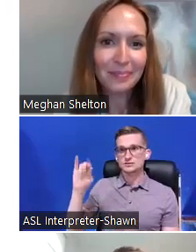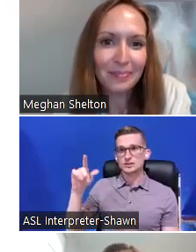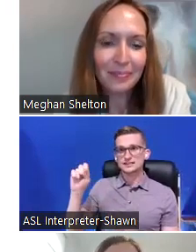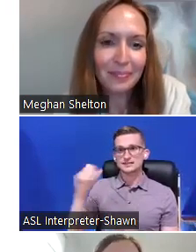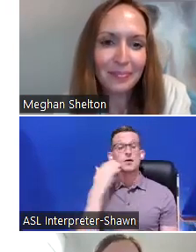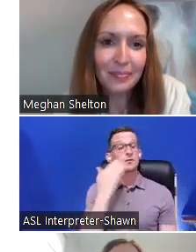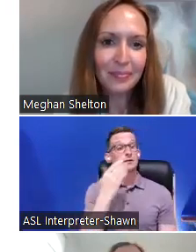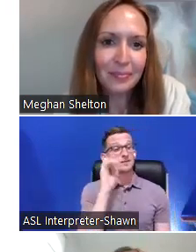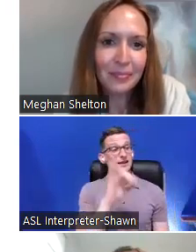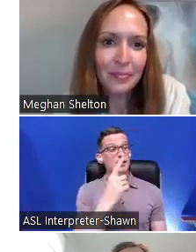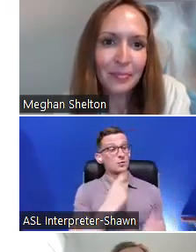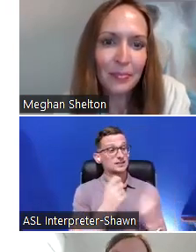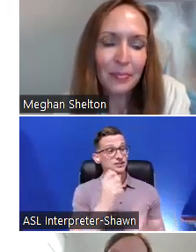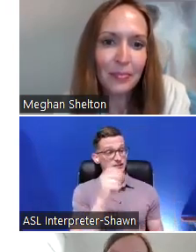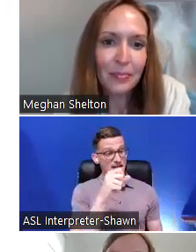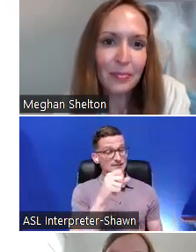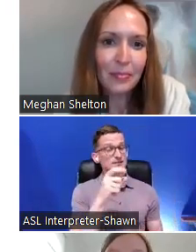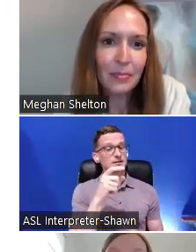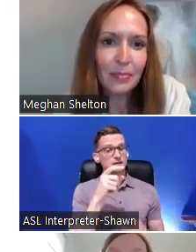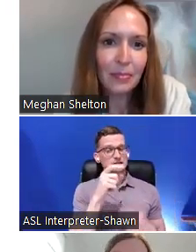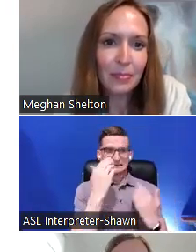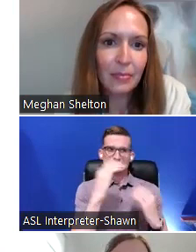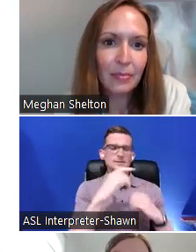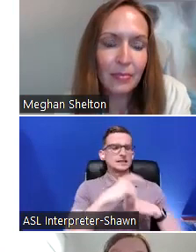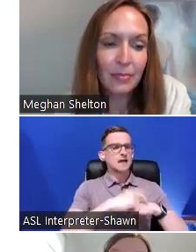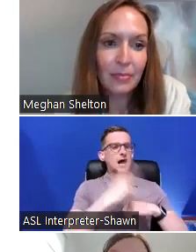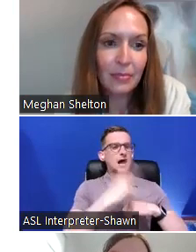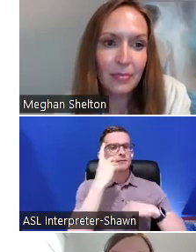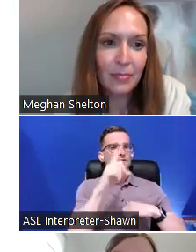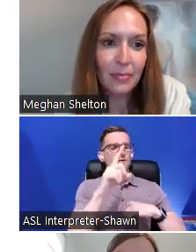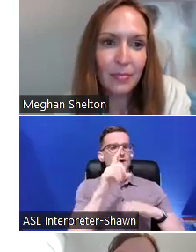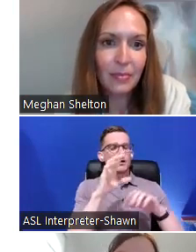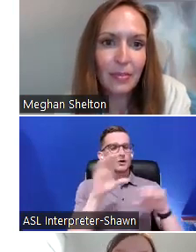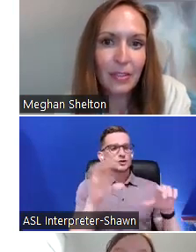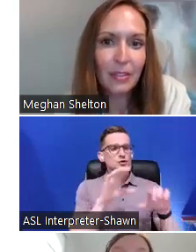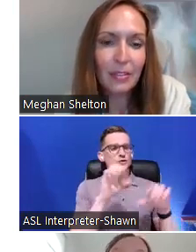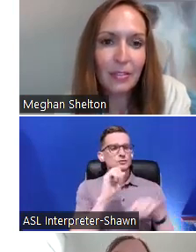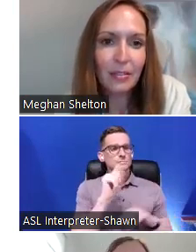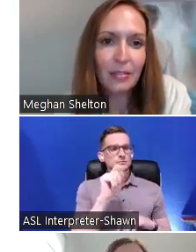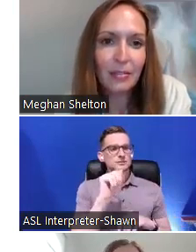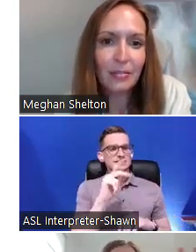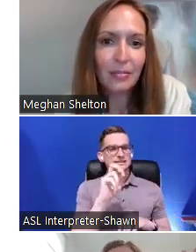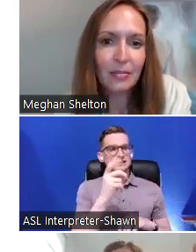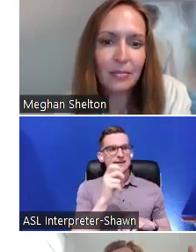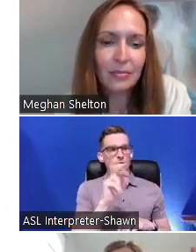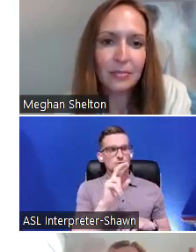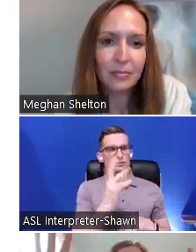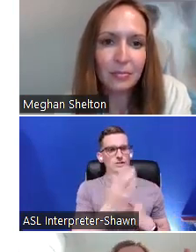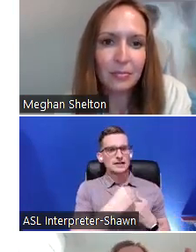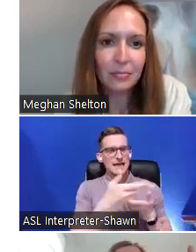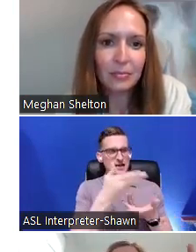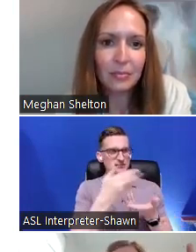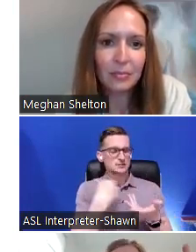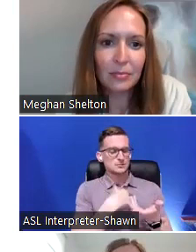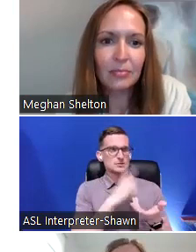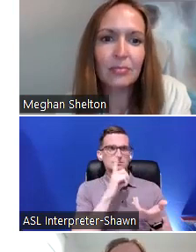you can see, we have a pretty limited time to do this stakeholder engagement. And so we were trying to really hit all